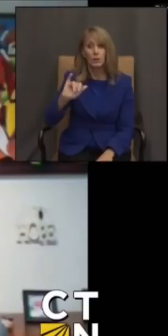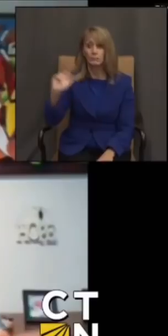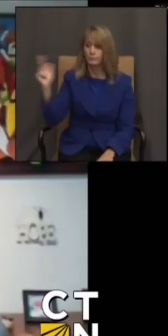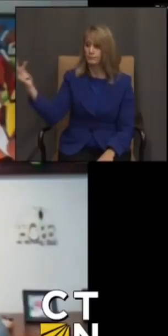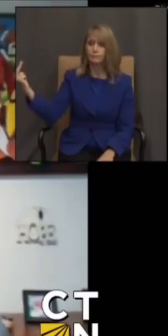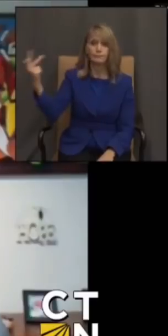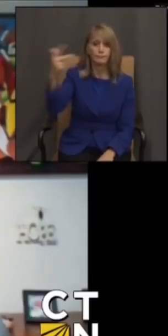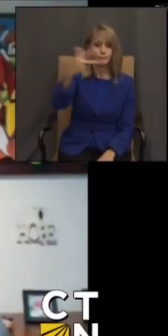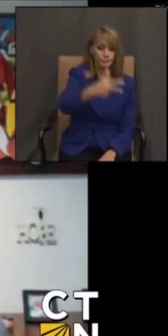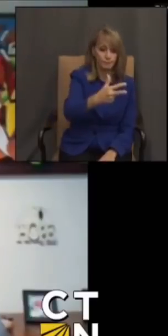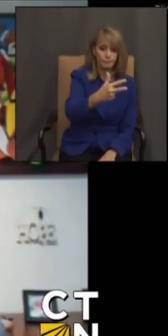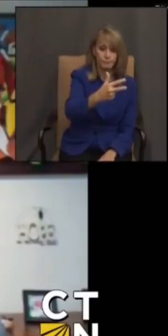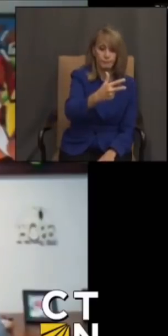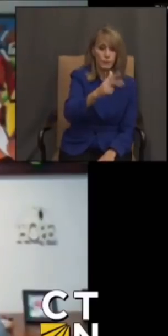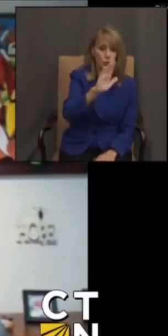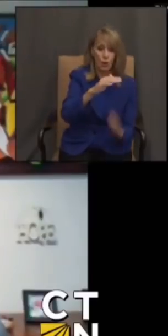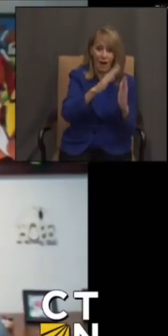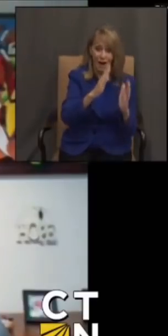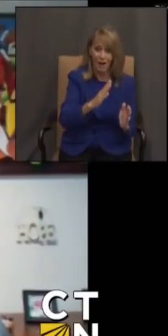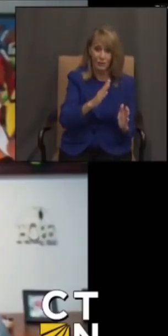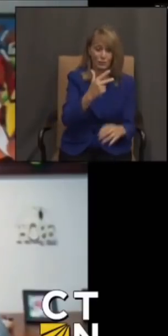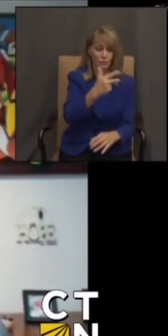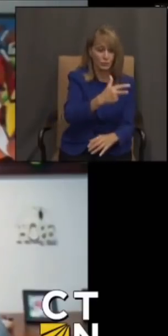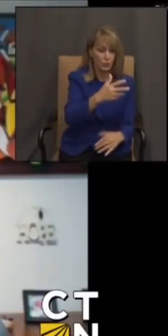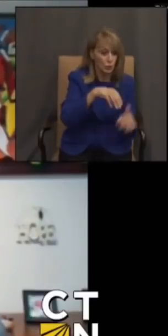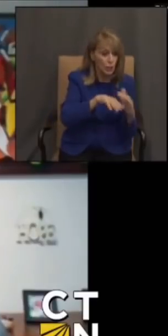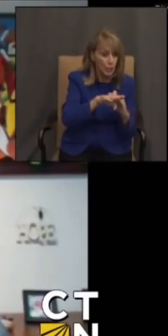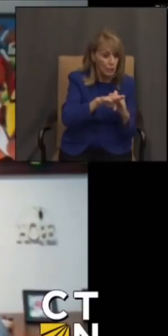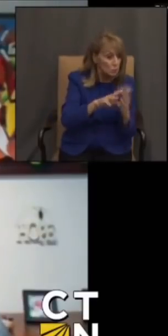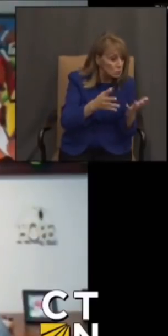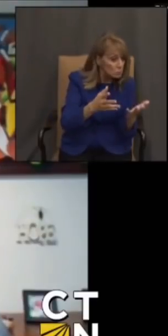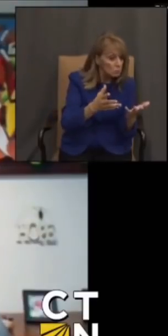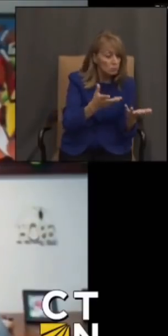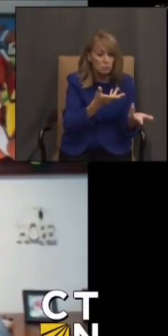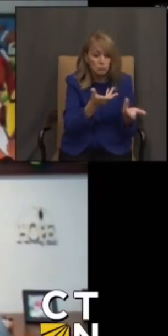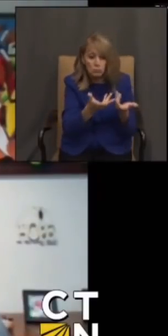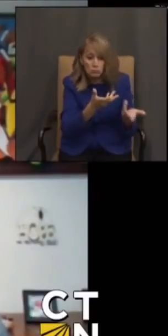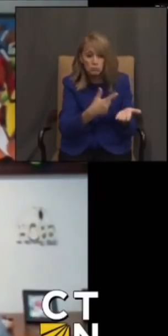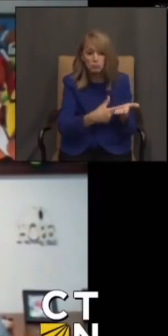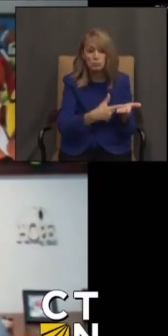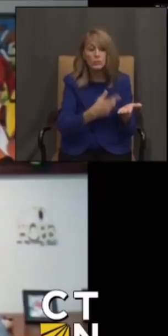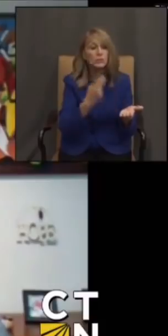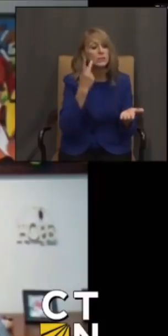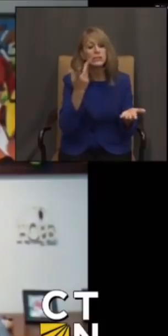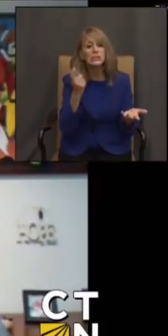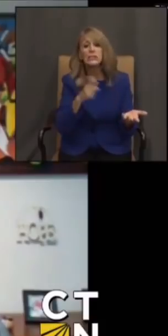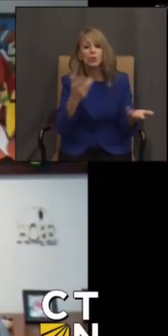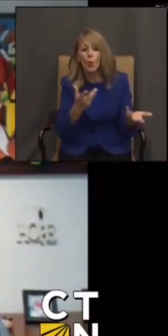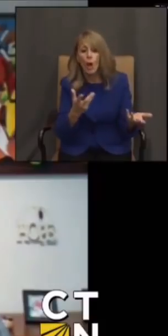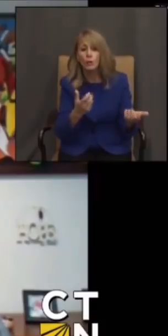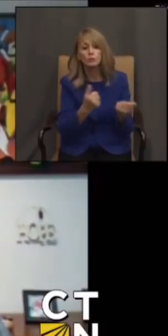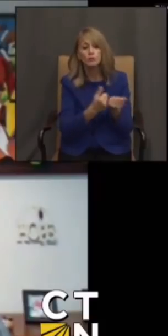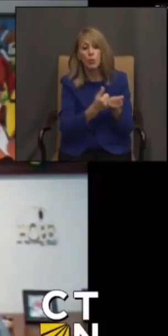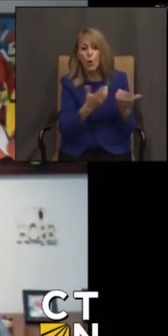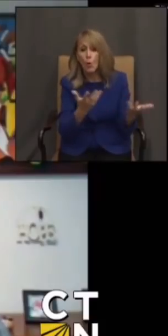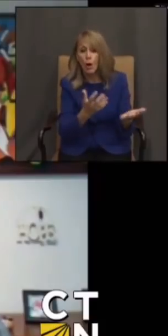out and assess them and help to connect them to whatever services and supports that are needed that are available. And so that certainly is a program